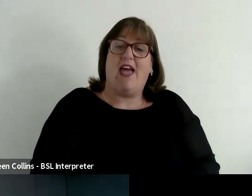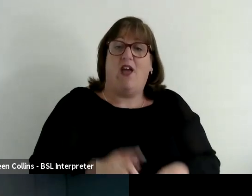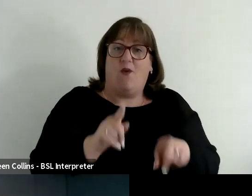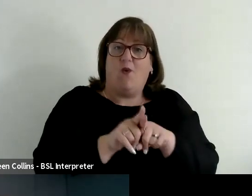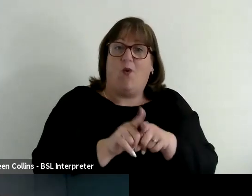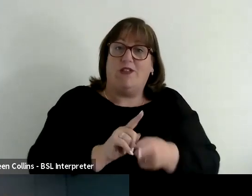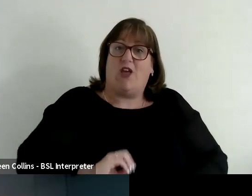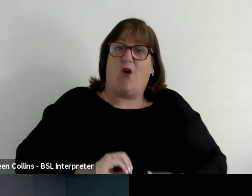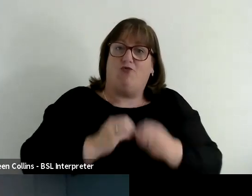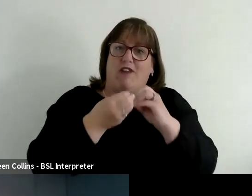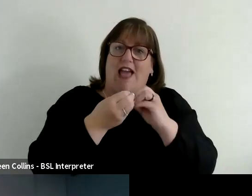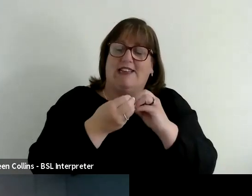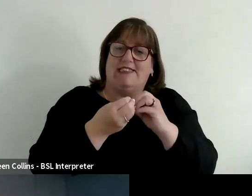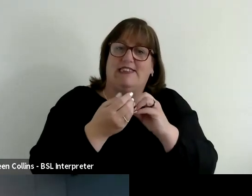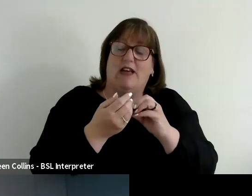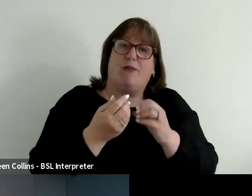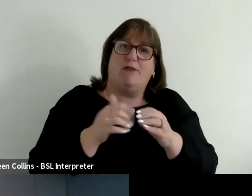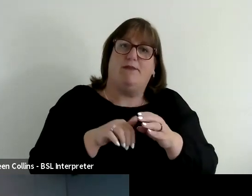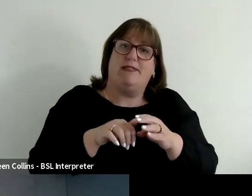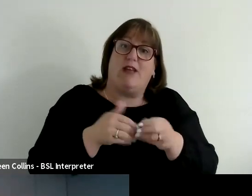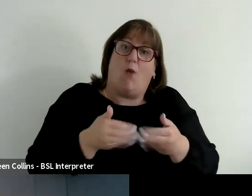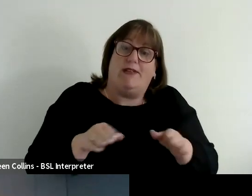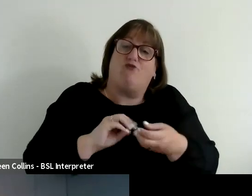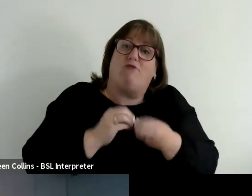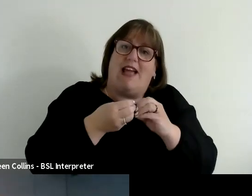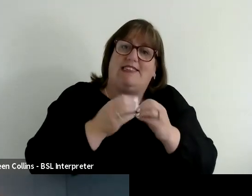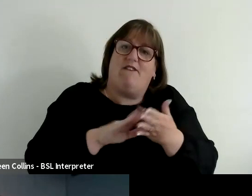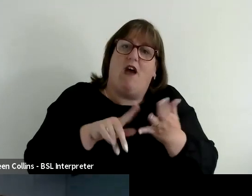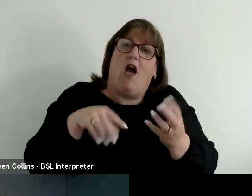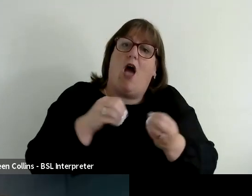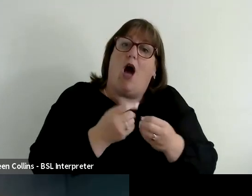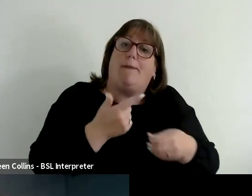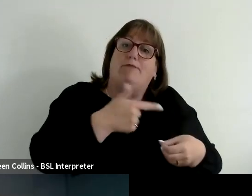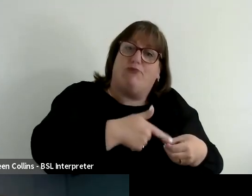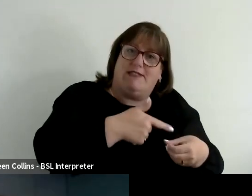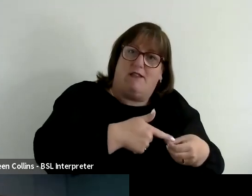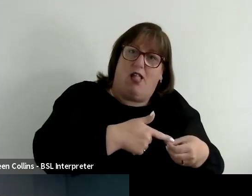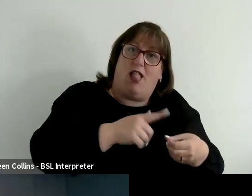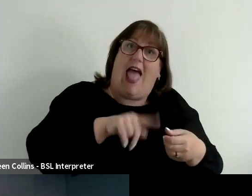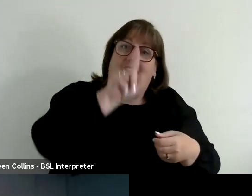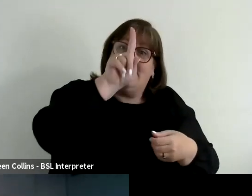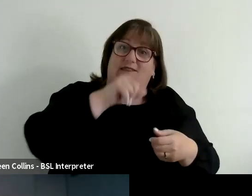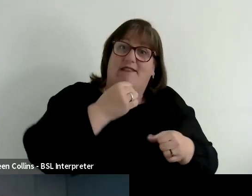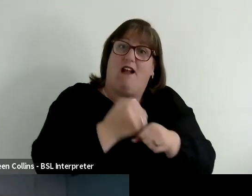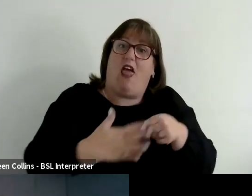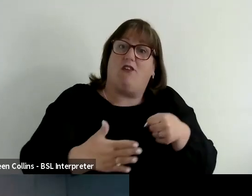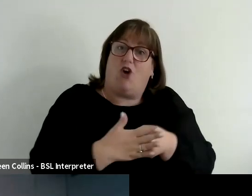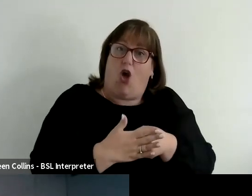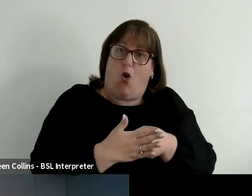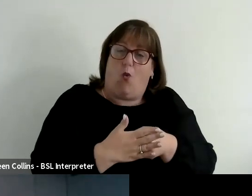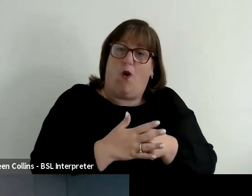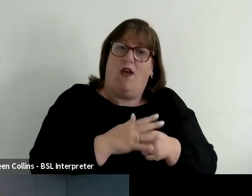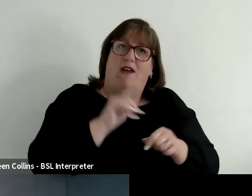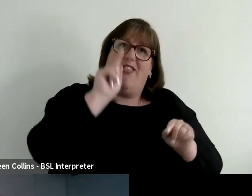in Bristol and a creative hub in Glasgow. Bristol and Glasgow are really small. It's